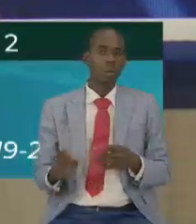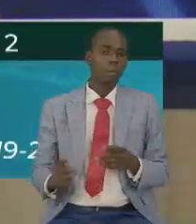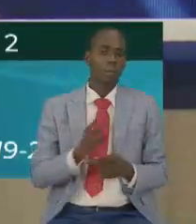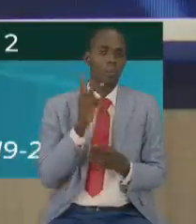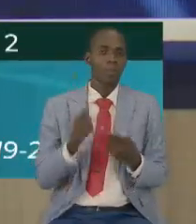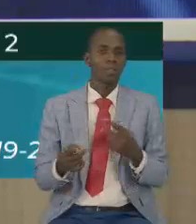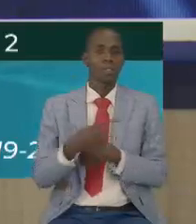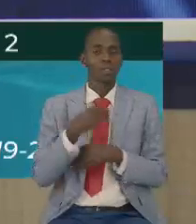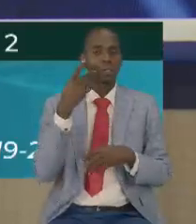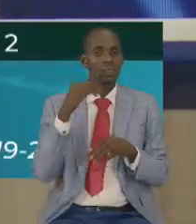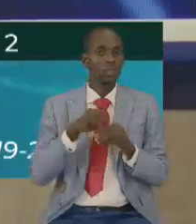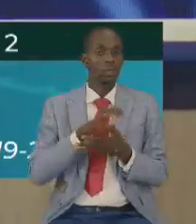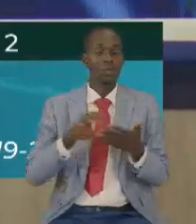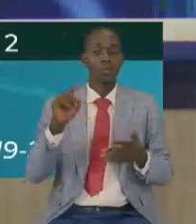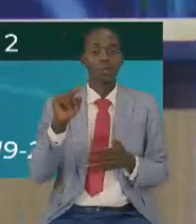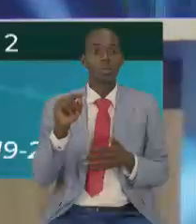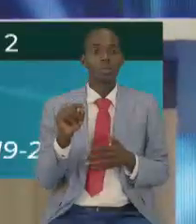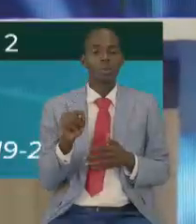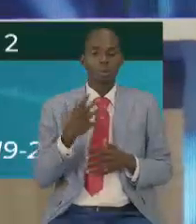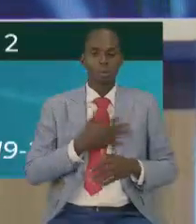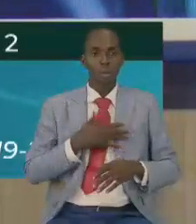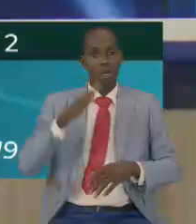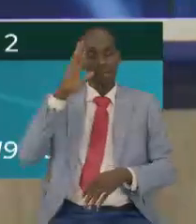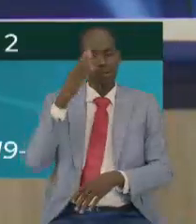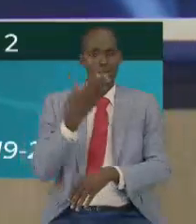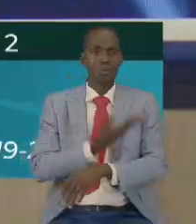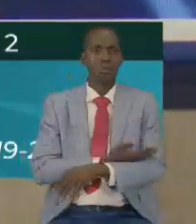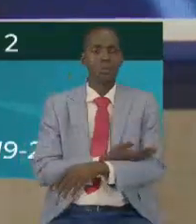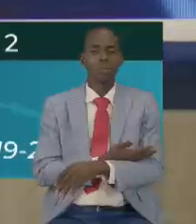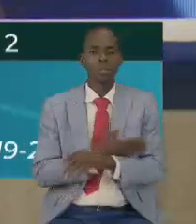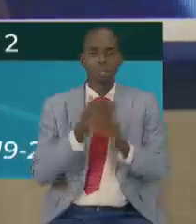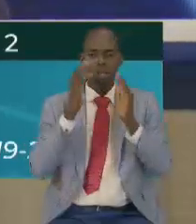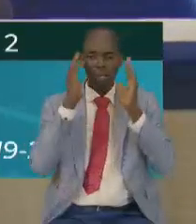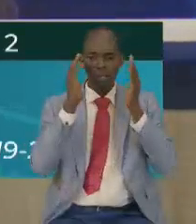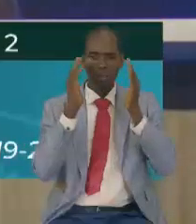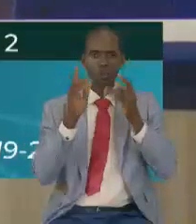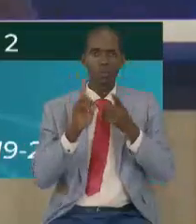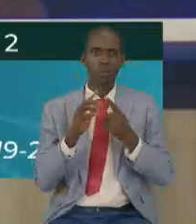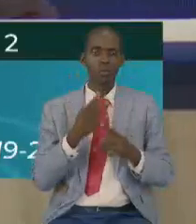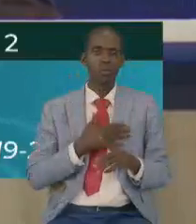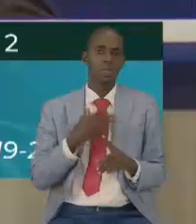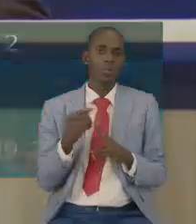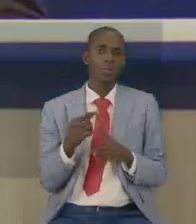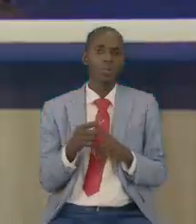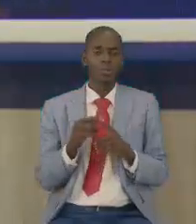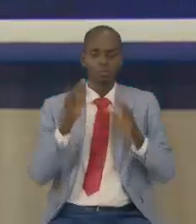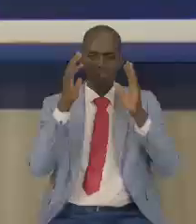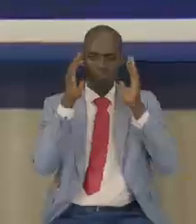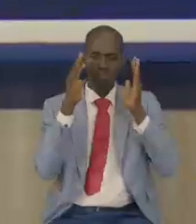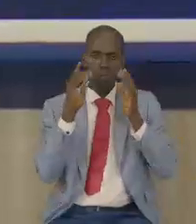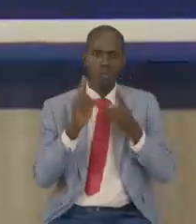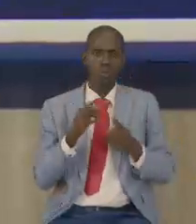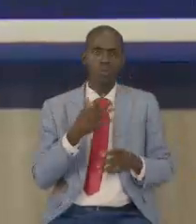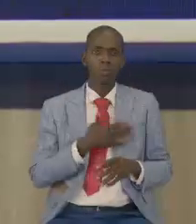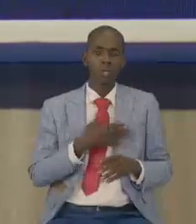my son, attend to my words, attend to my revelation, incline